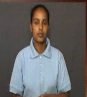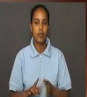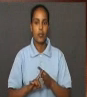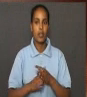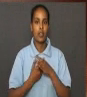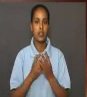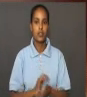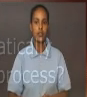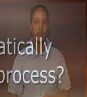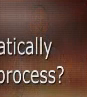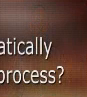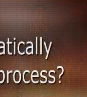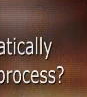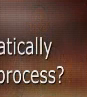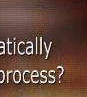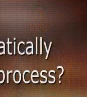Begin.